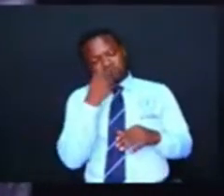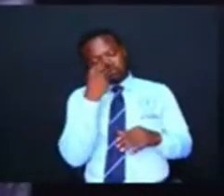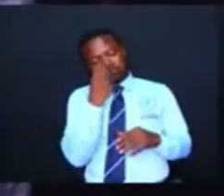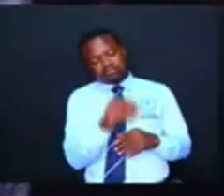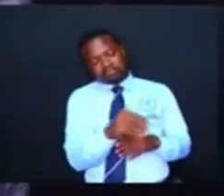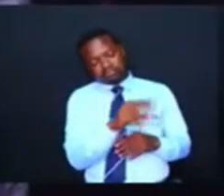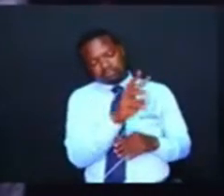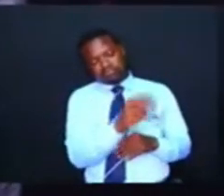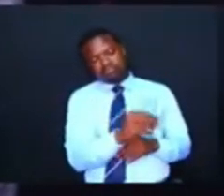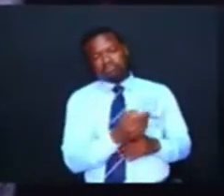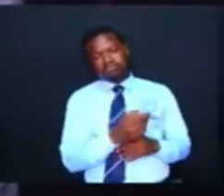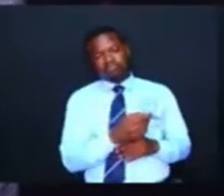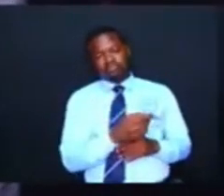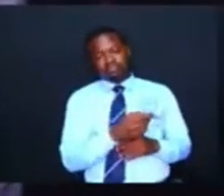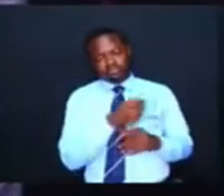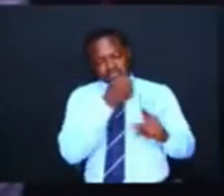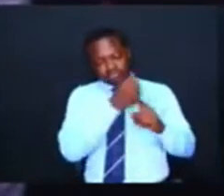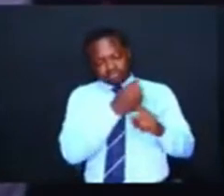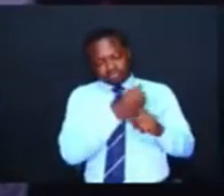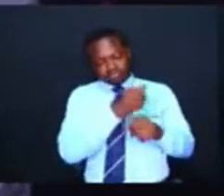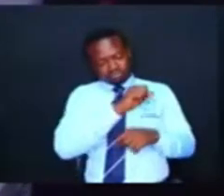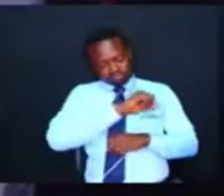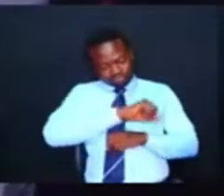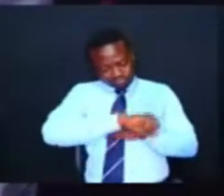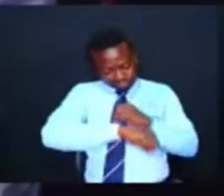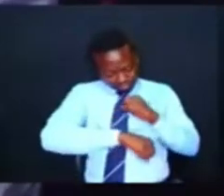A man of suffering.